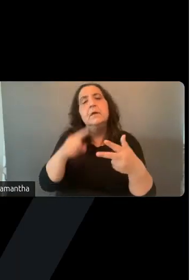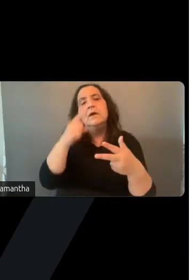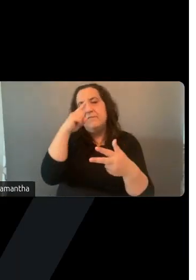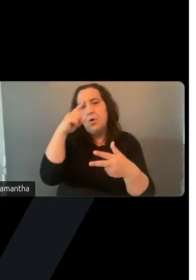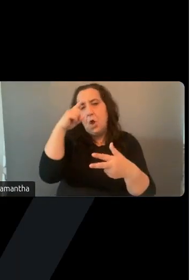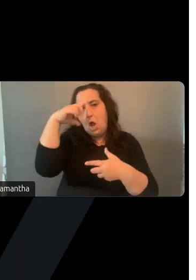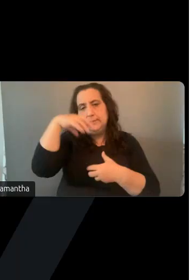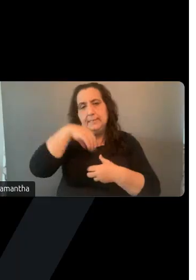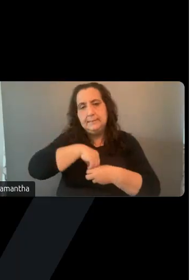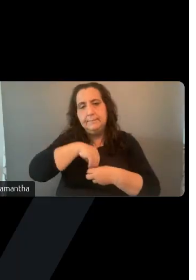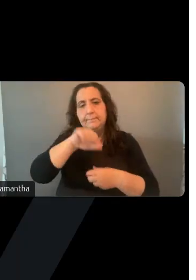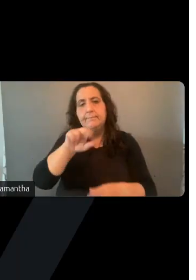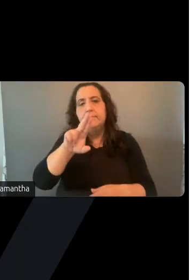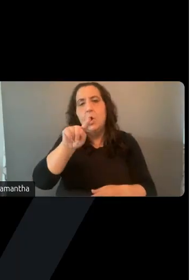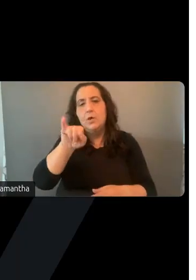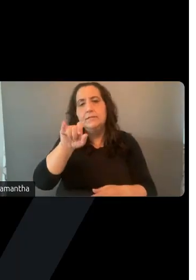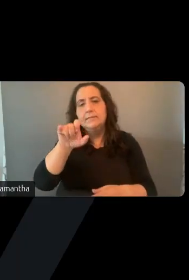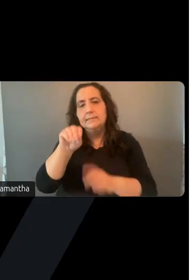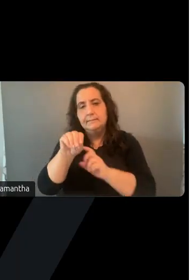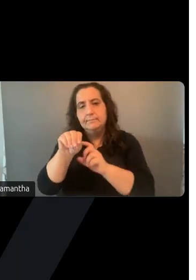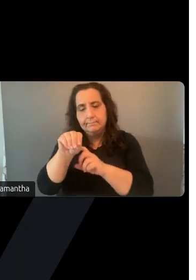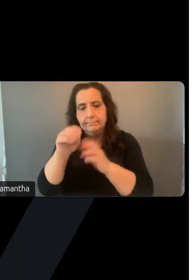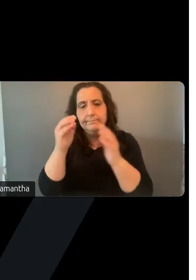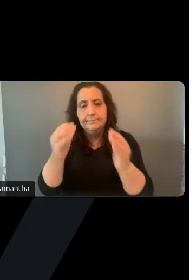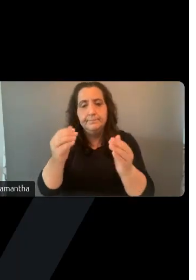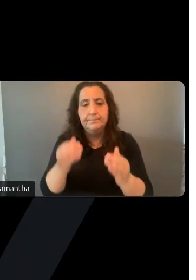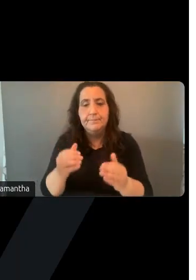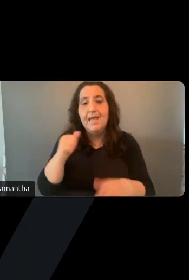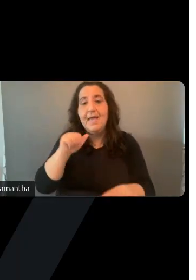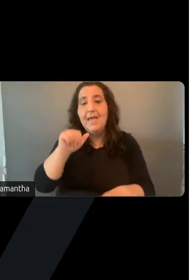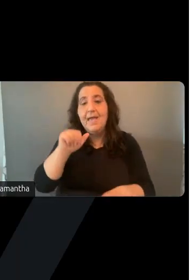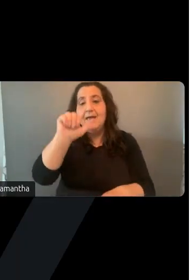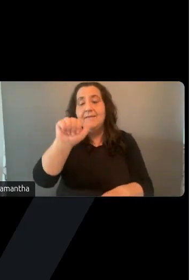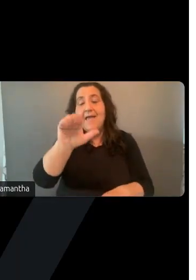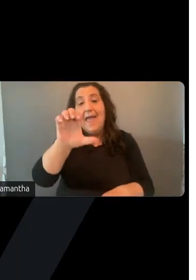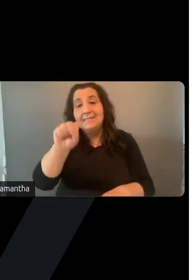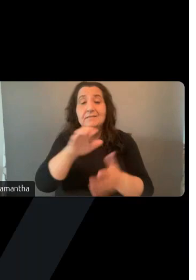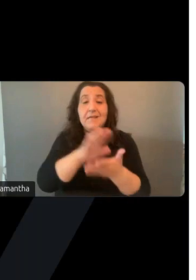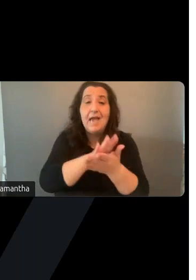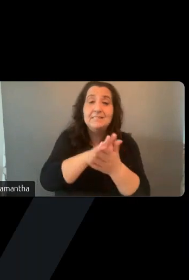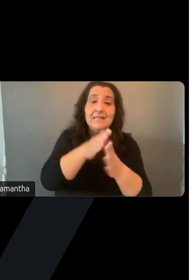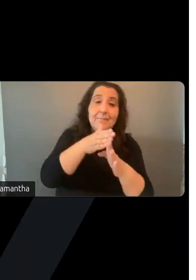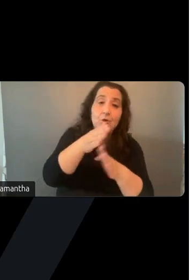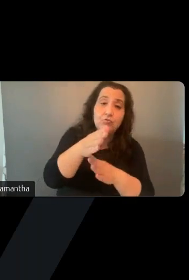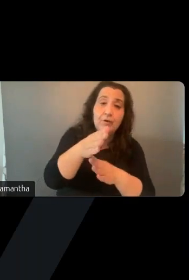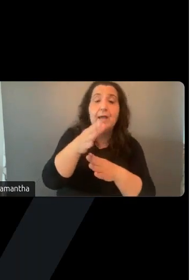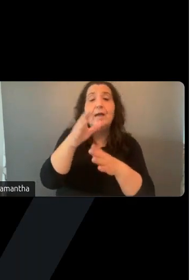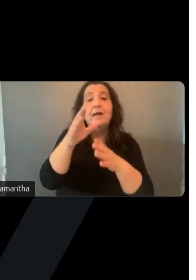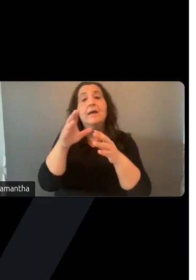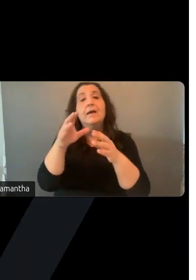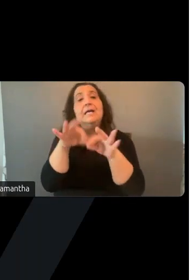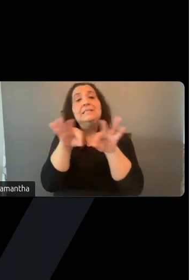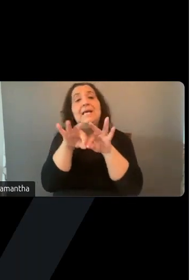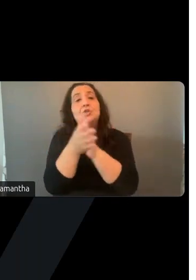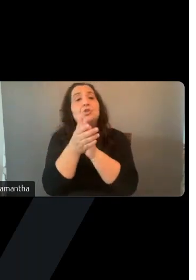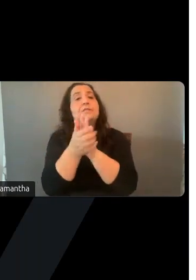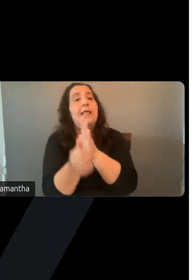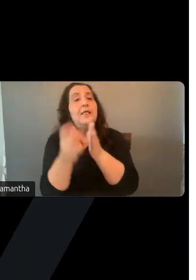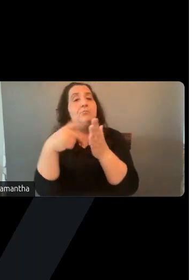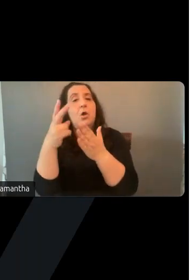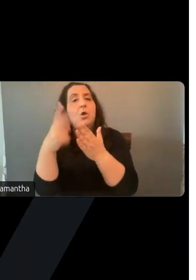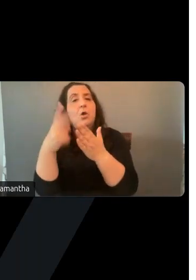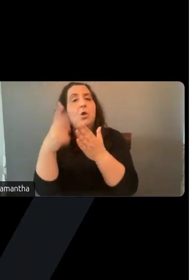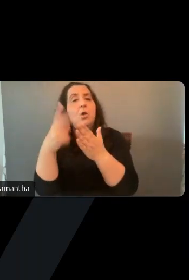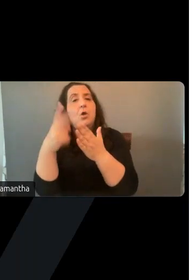spectrum. We have the ACES program, the Academic Career and Essential Skills program for students with intellectual and